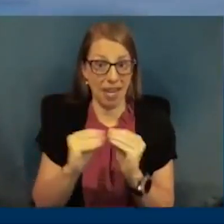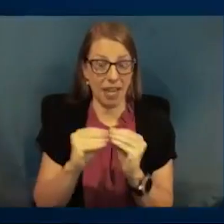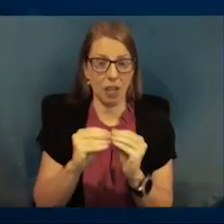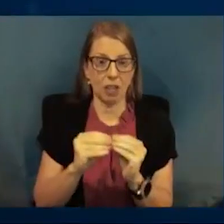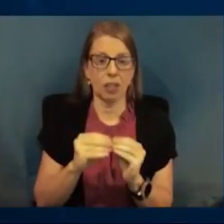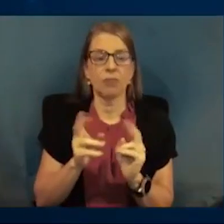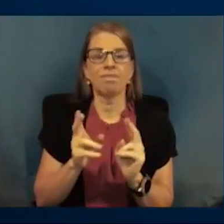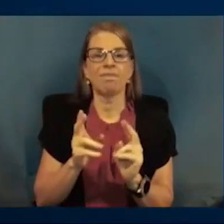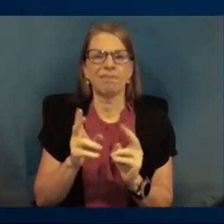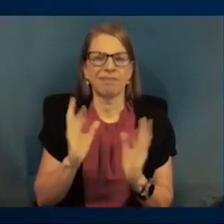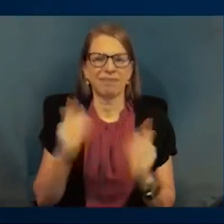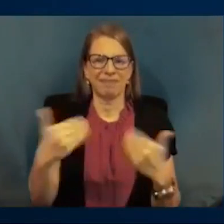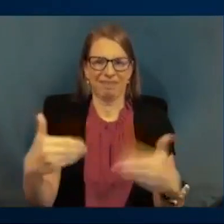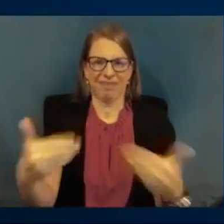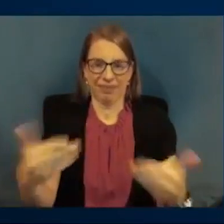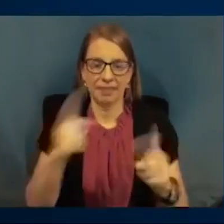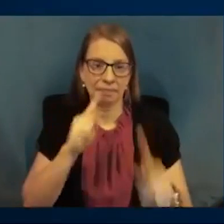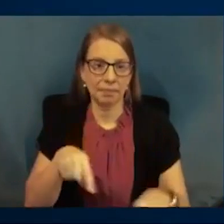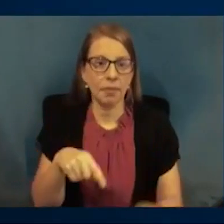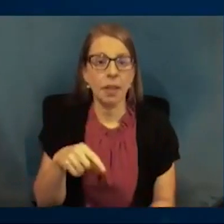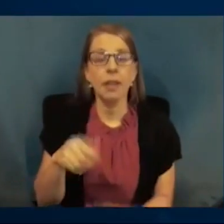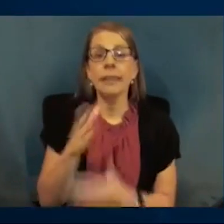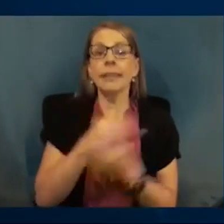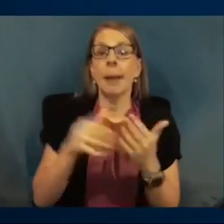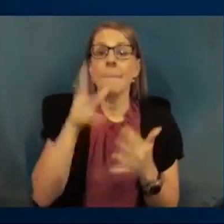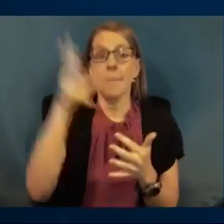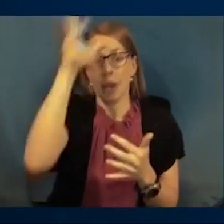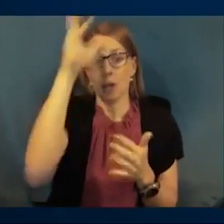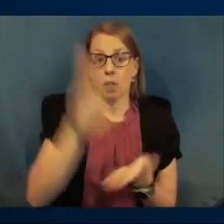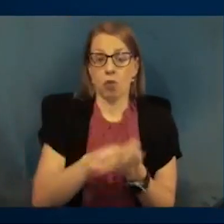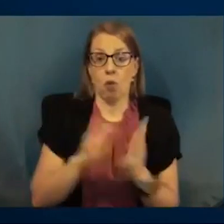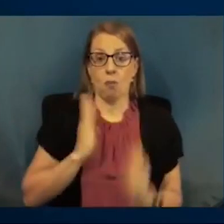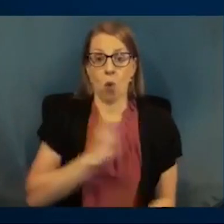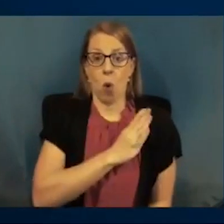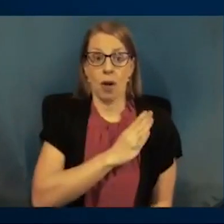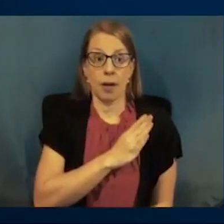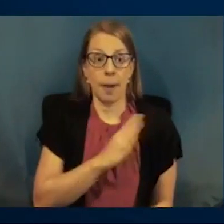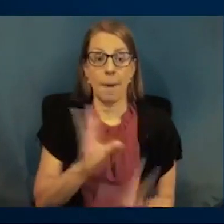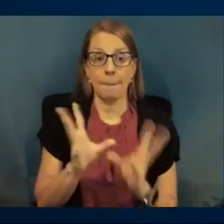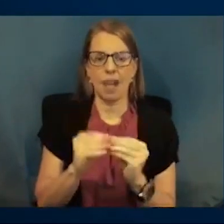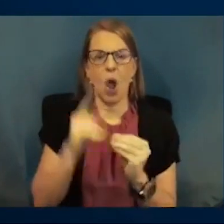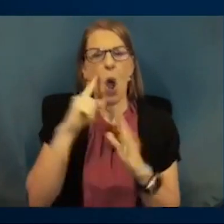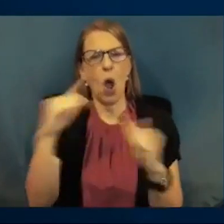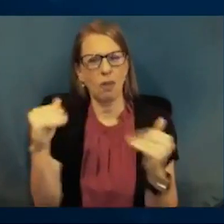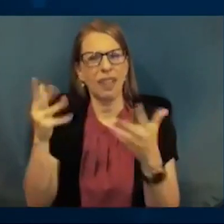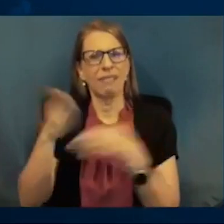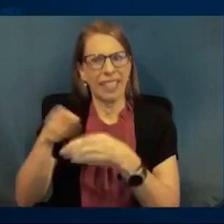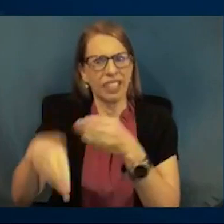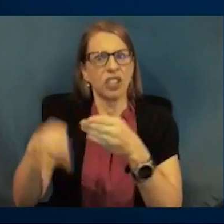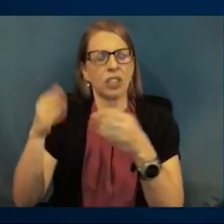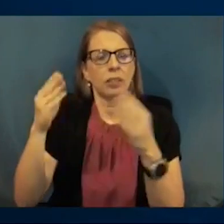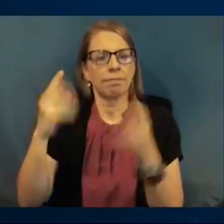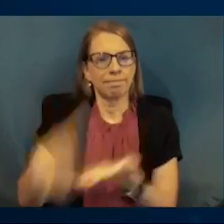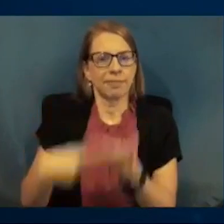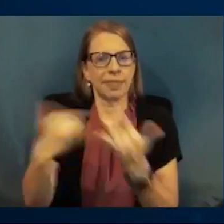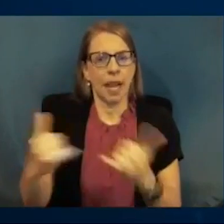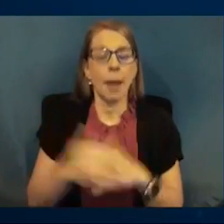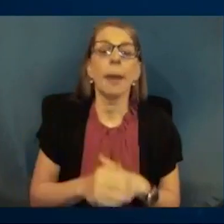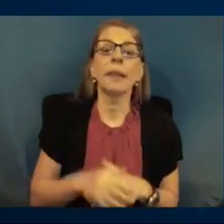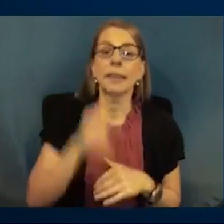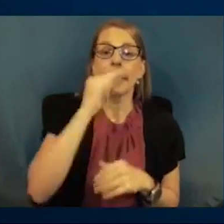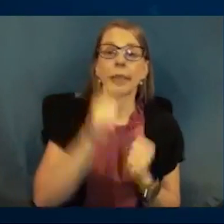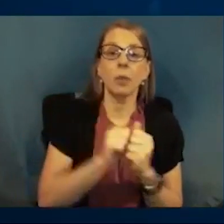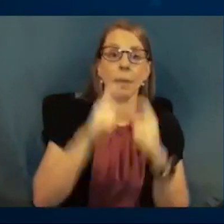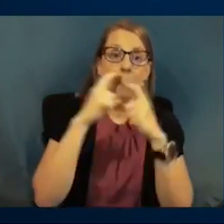at school board meetings, you're going to really, hopefully we can put this to bed. Some parents at school board meetings argue kids with masks on 7 hours a